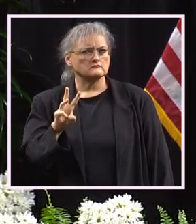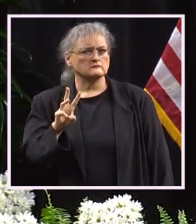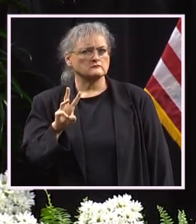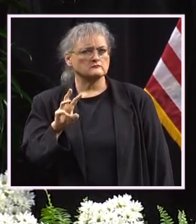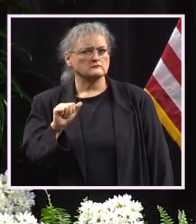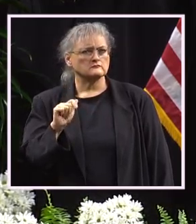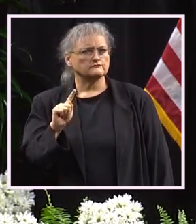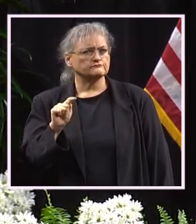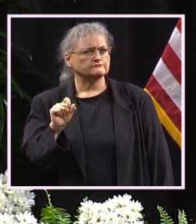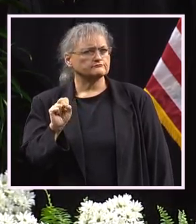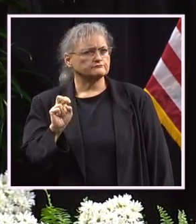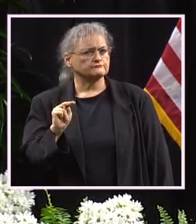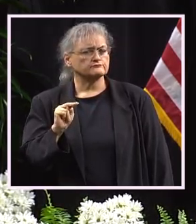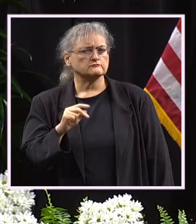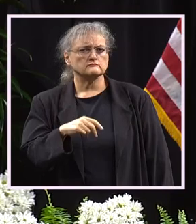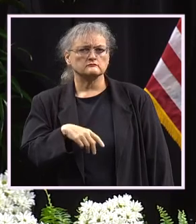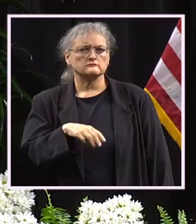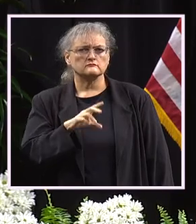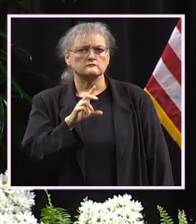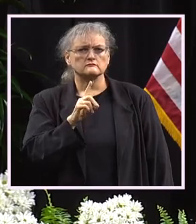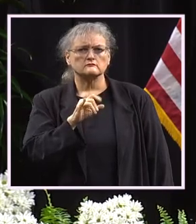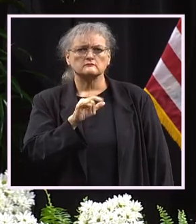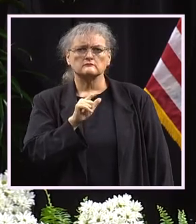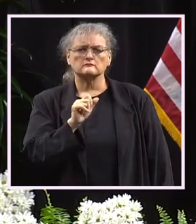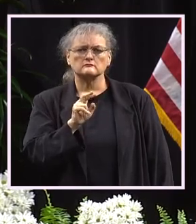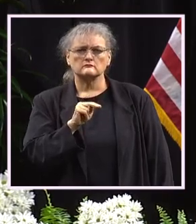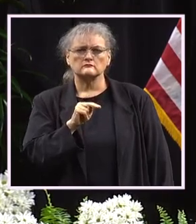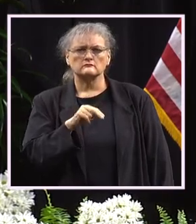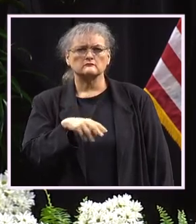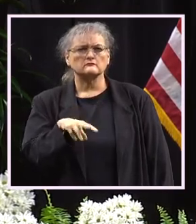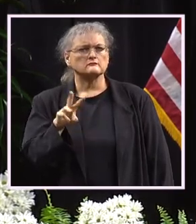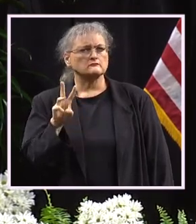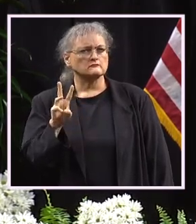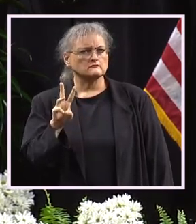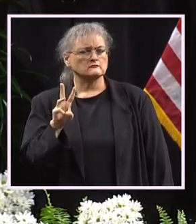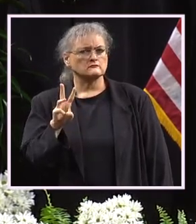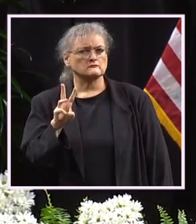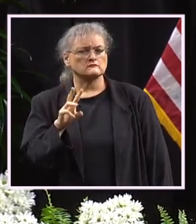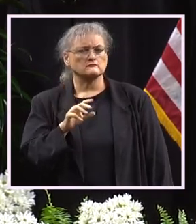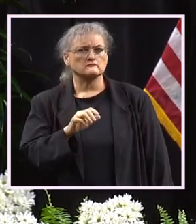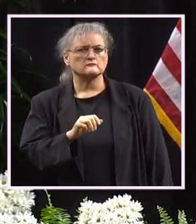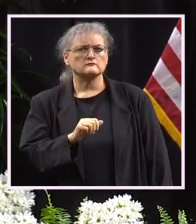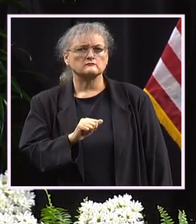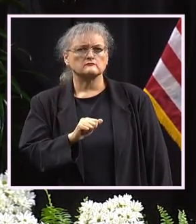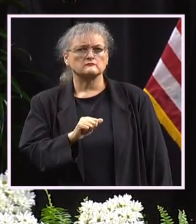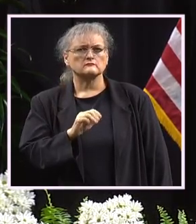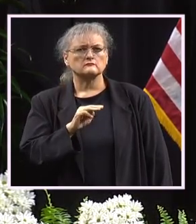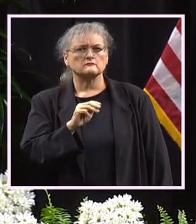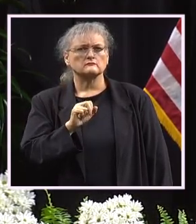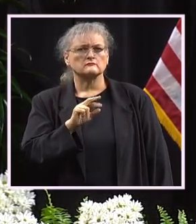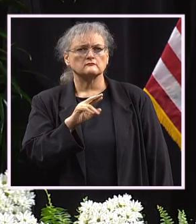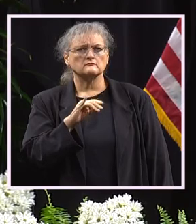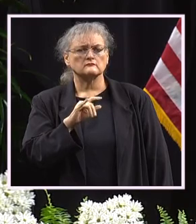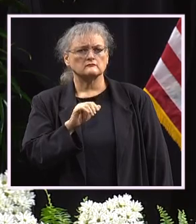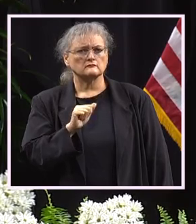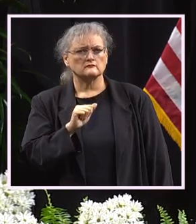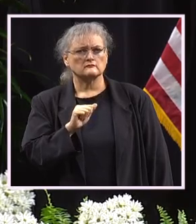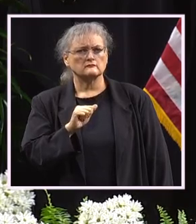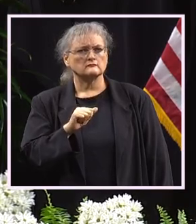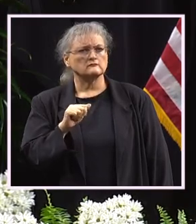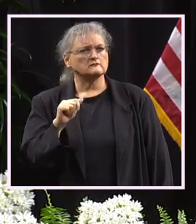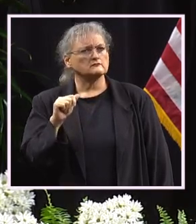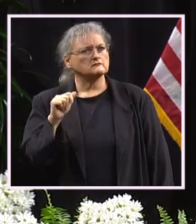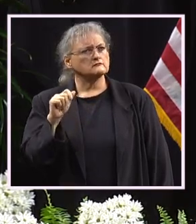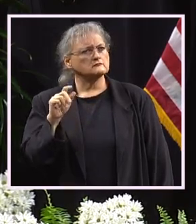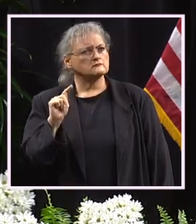Science. Dylan Thomas Roy Watson, summa cum laude. Maria Pamela Brito